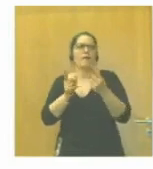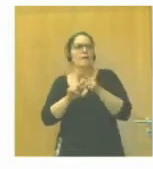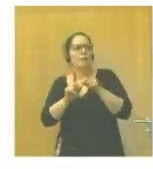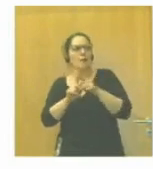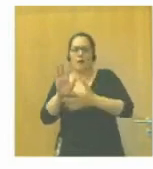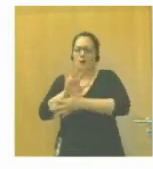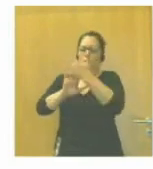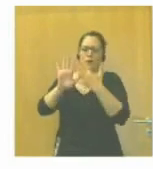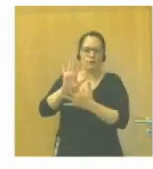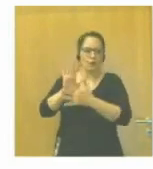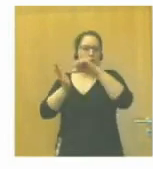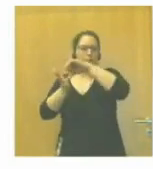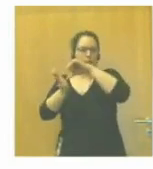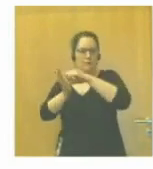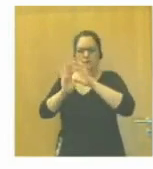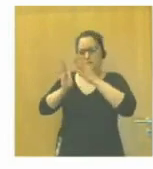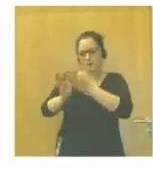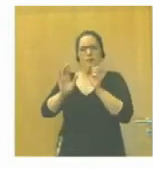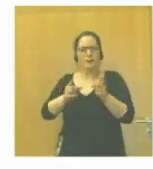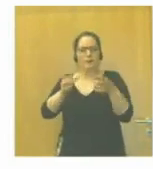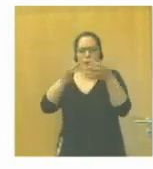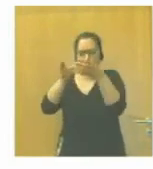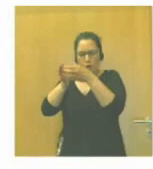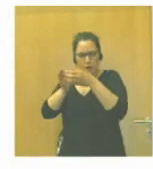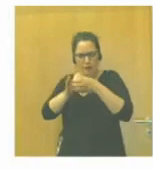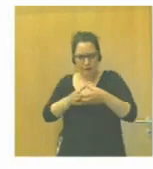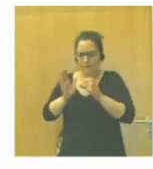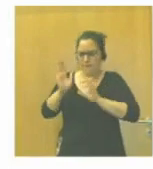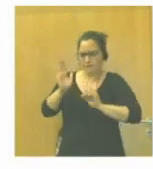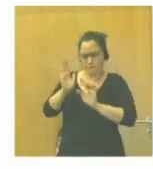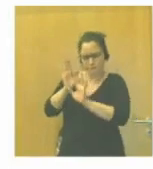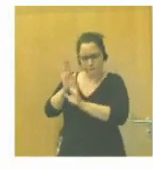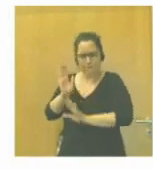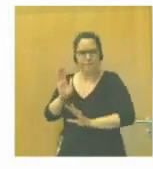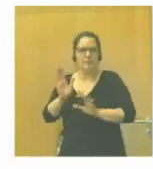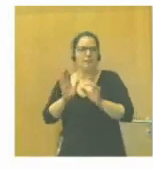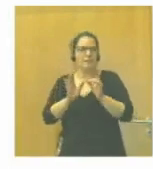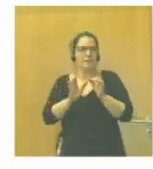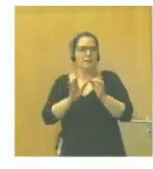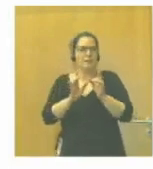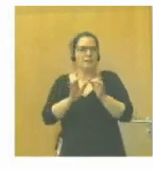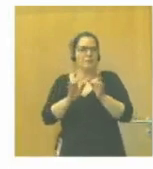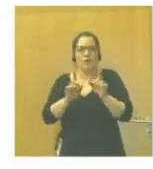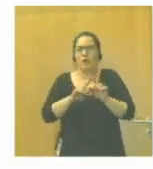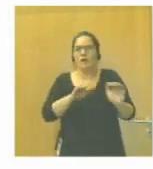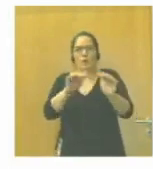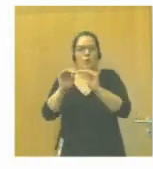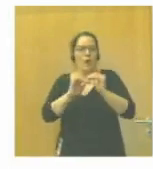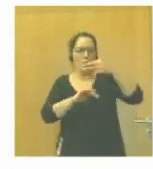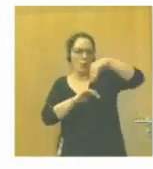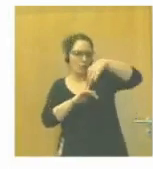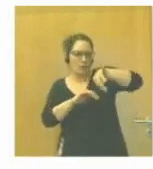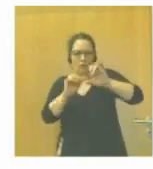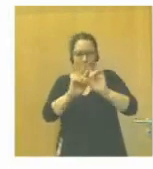level, all of these, all of these together wrap up into a comprehensive approach. She mentioned this morning